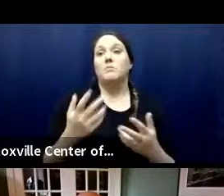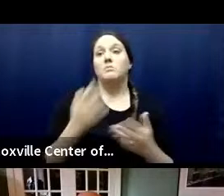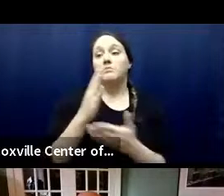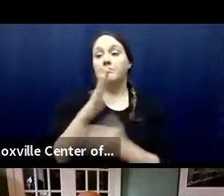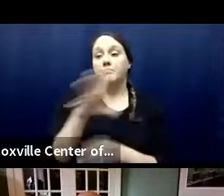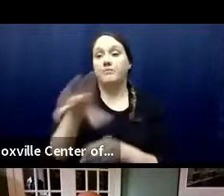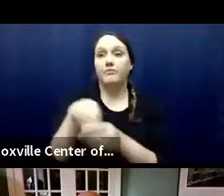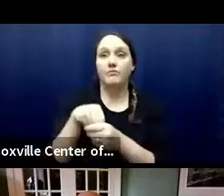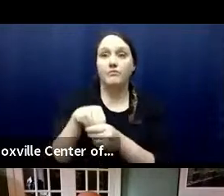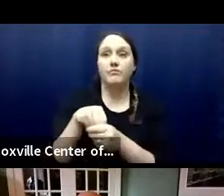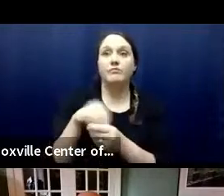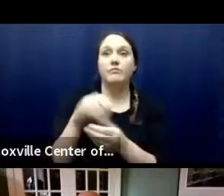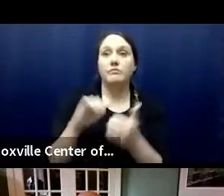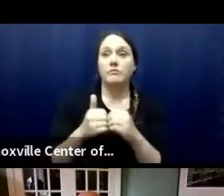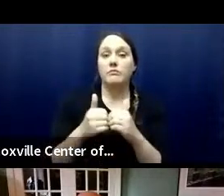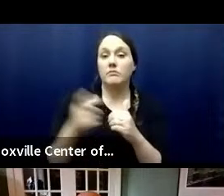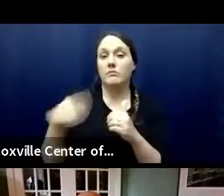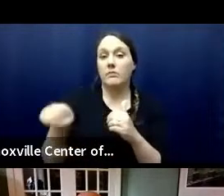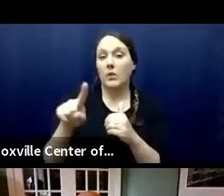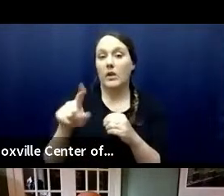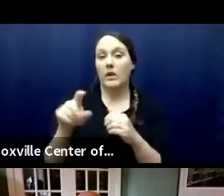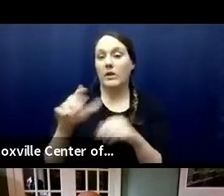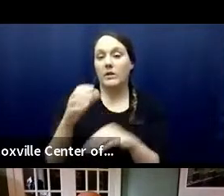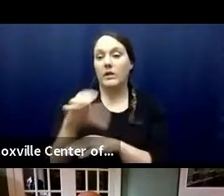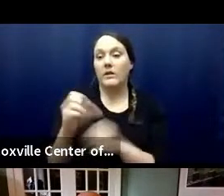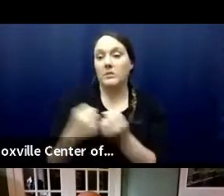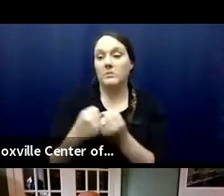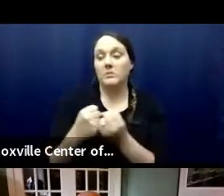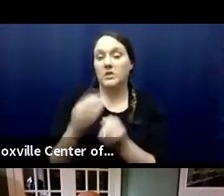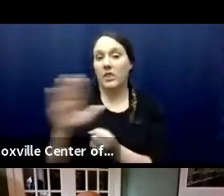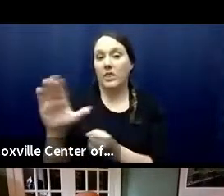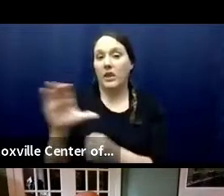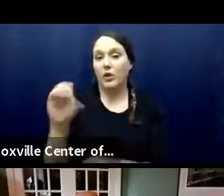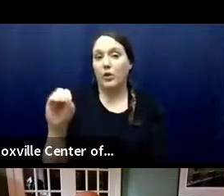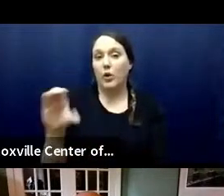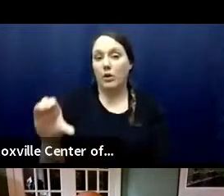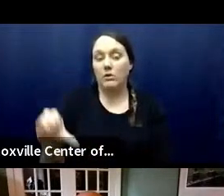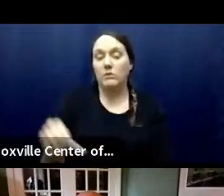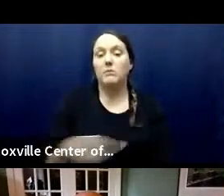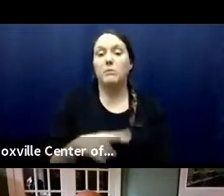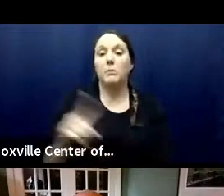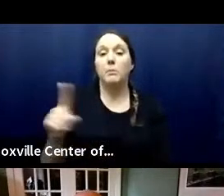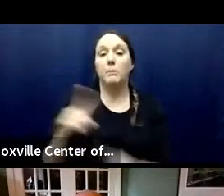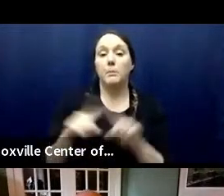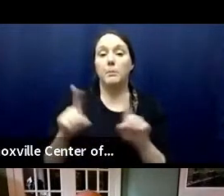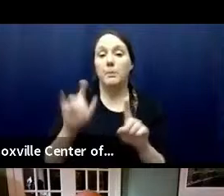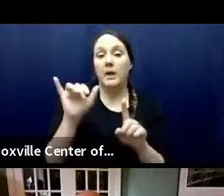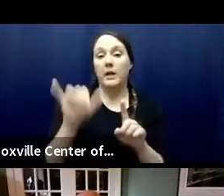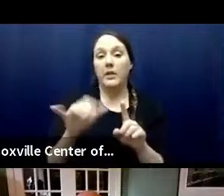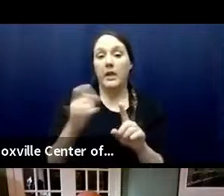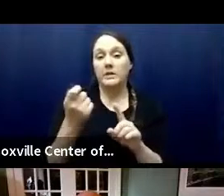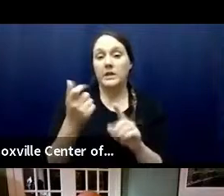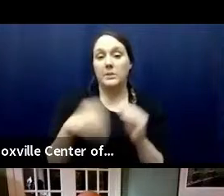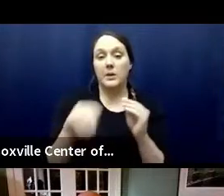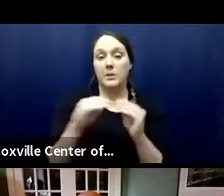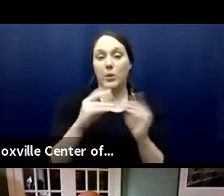they enforce their code of conduct. But that would be a little more of a shift. It was notable to